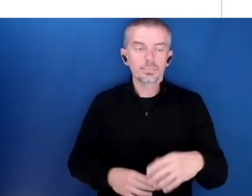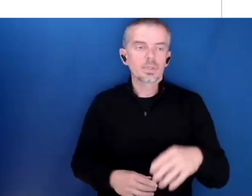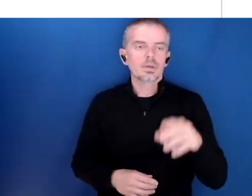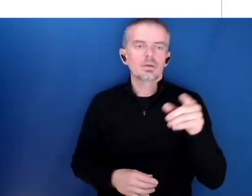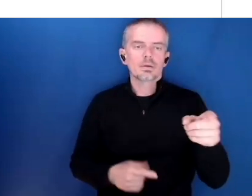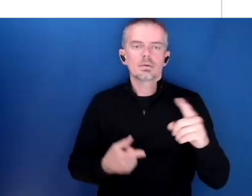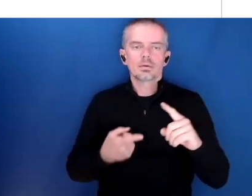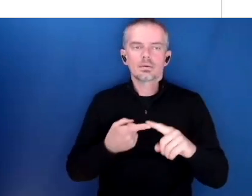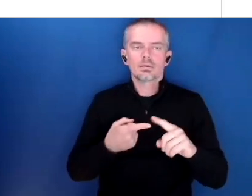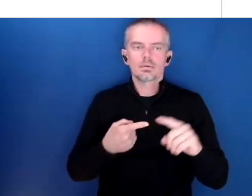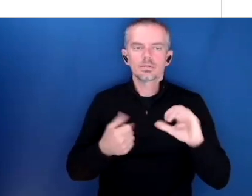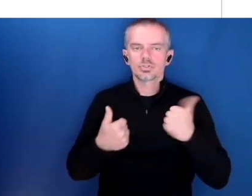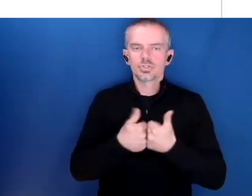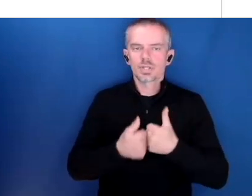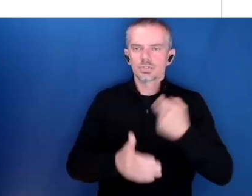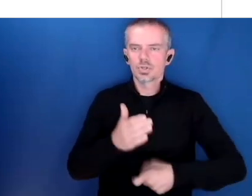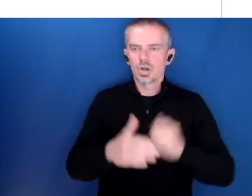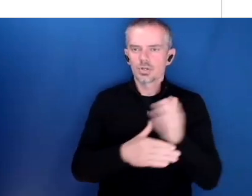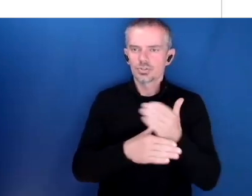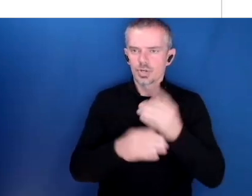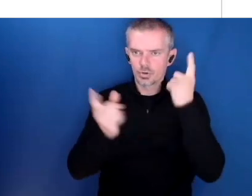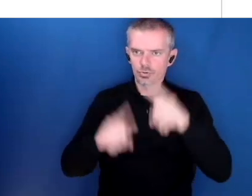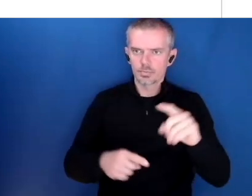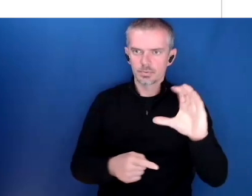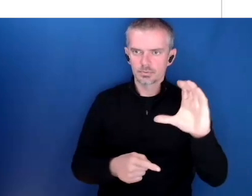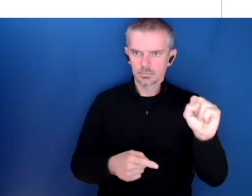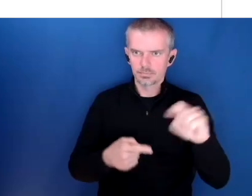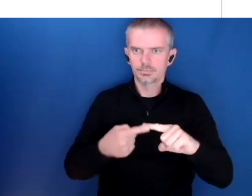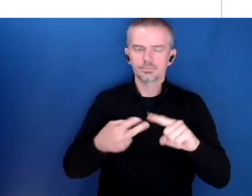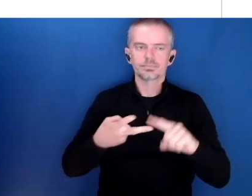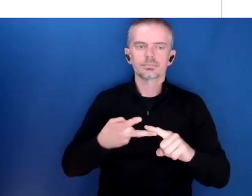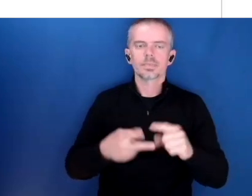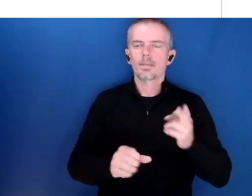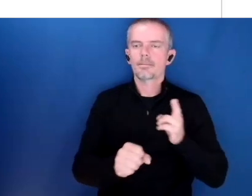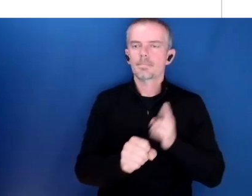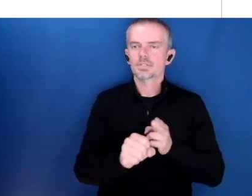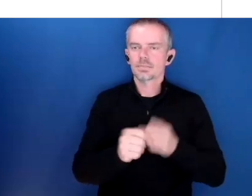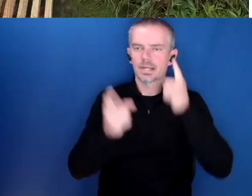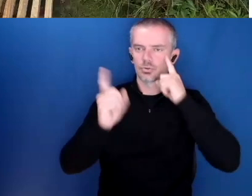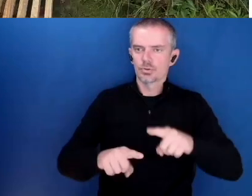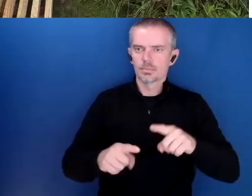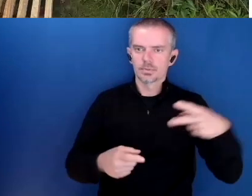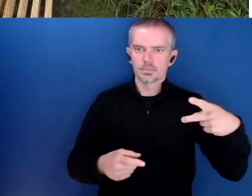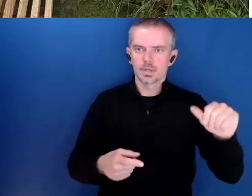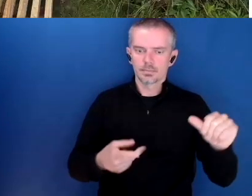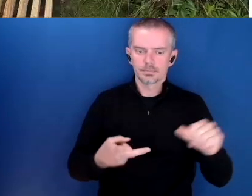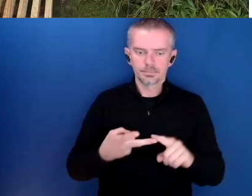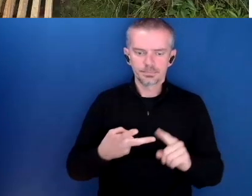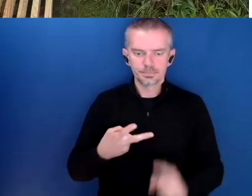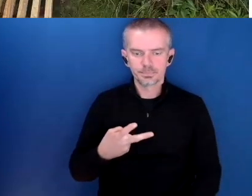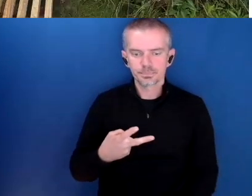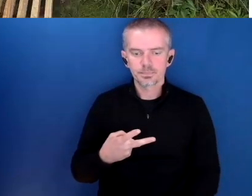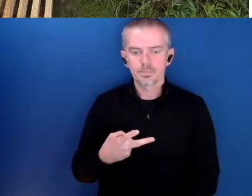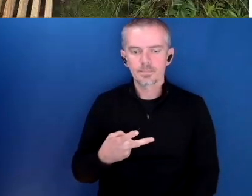is the challenge cost share agreements, and two are the participating agreements. Next slide, please.